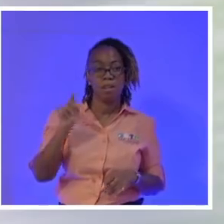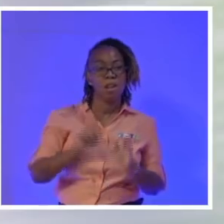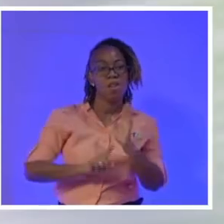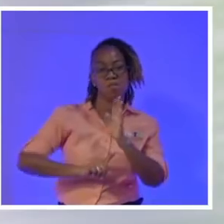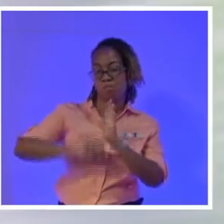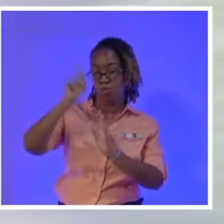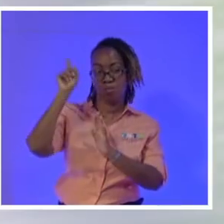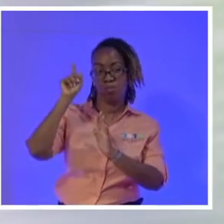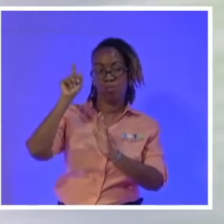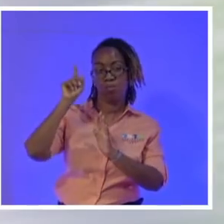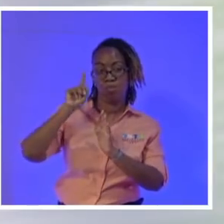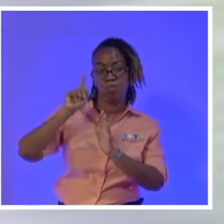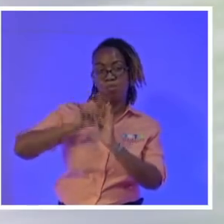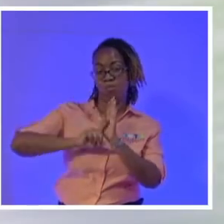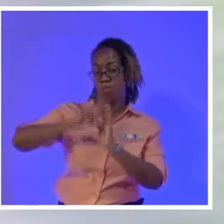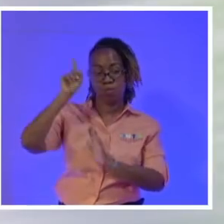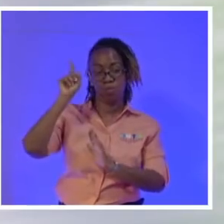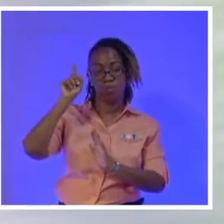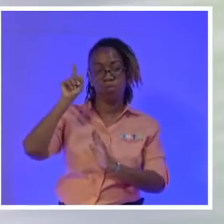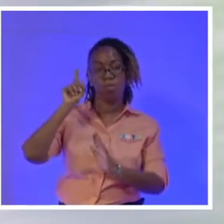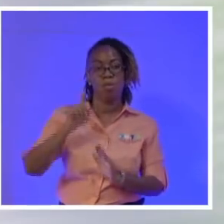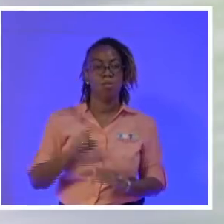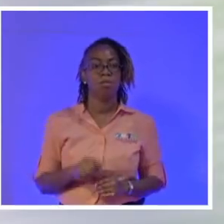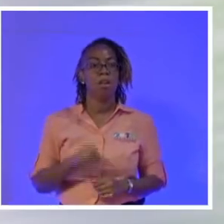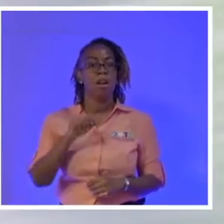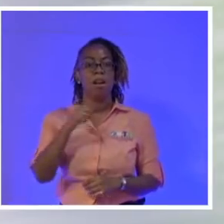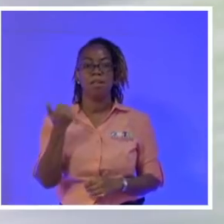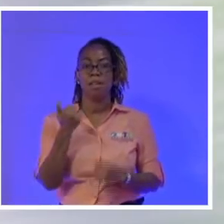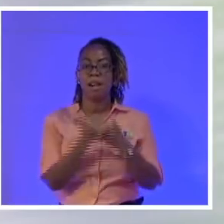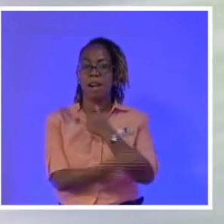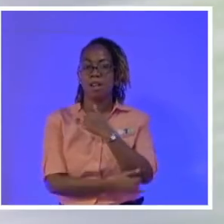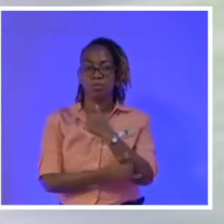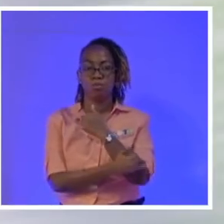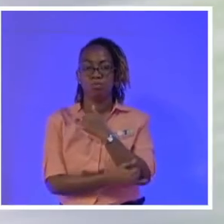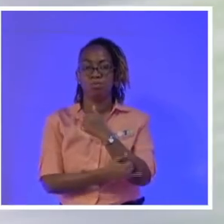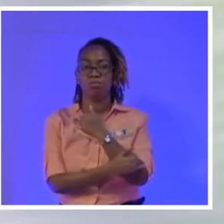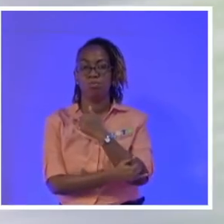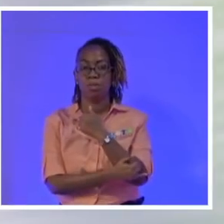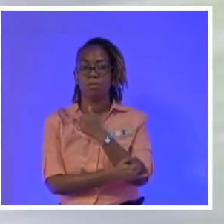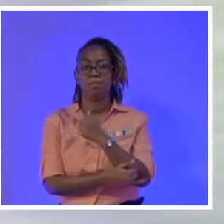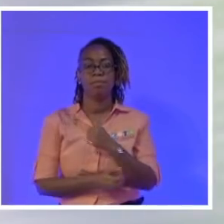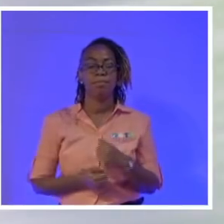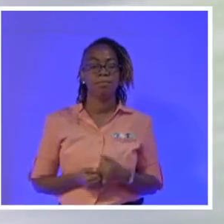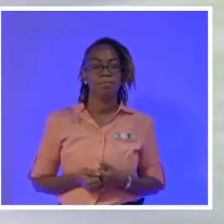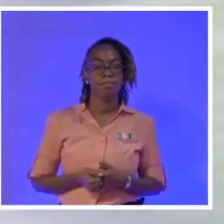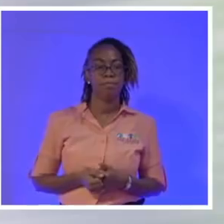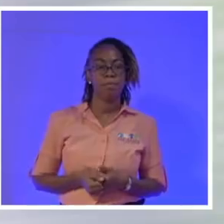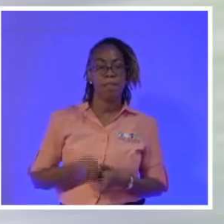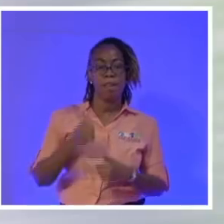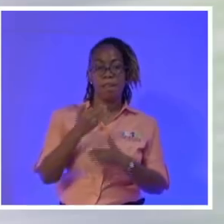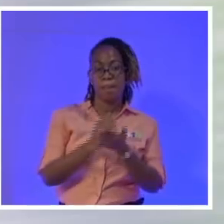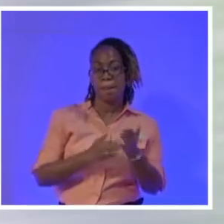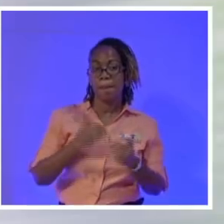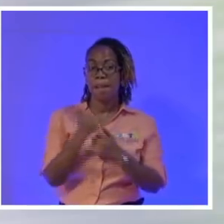dramatically in other territories. Countries are seeing COVID